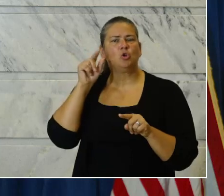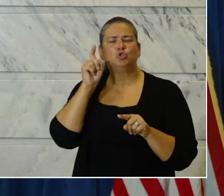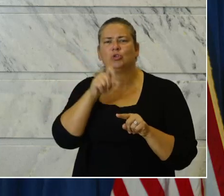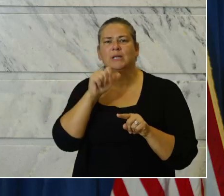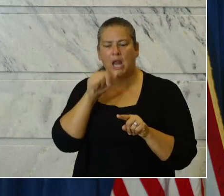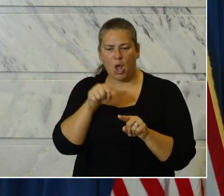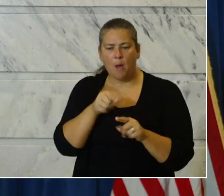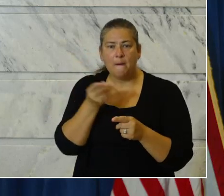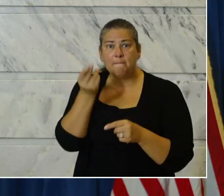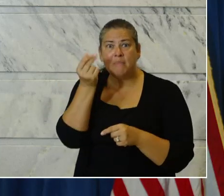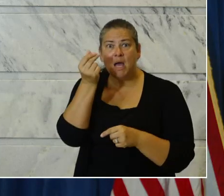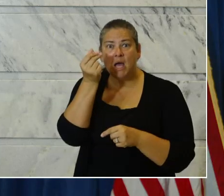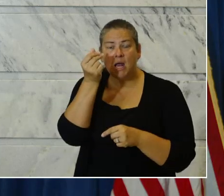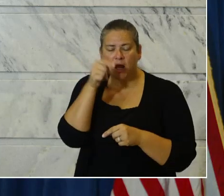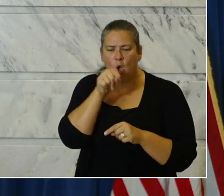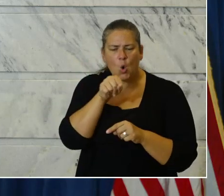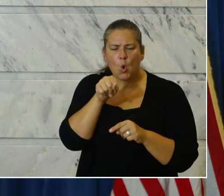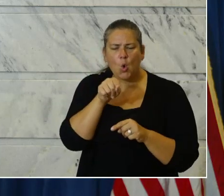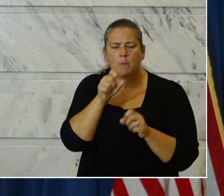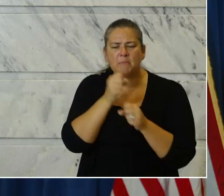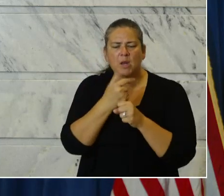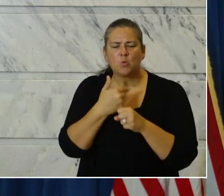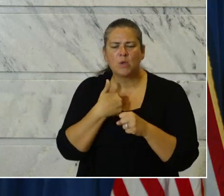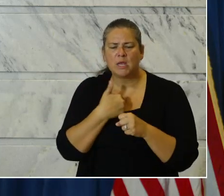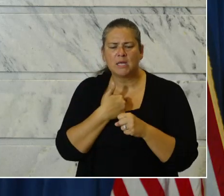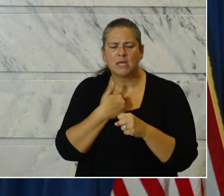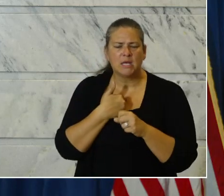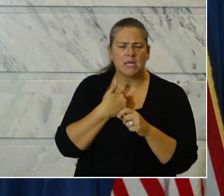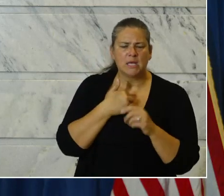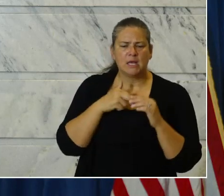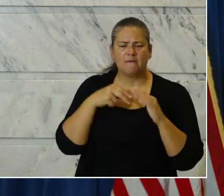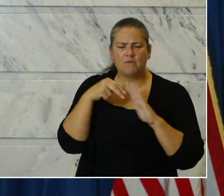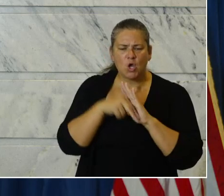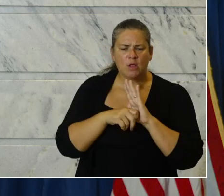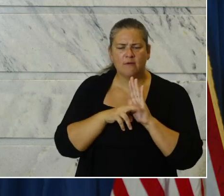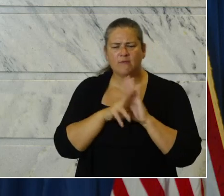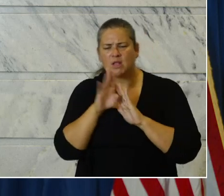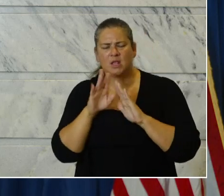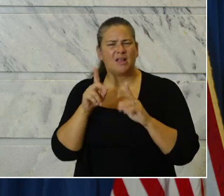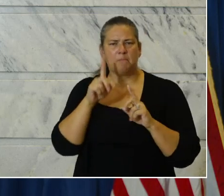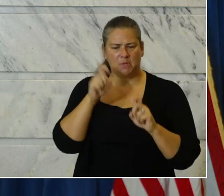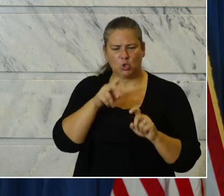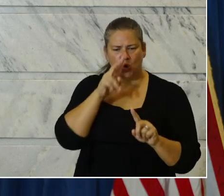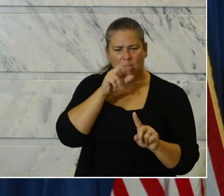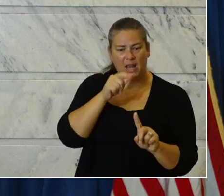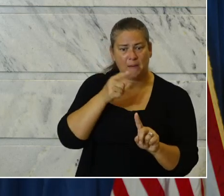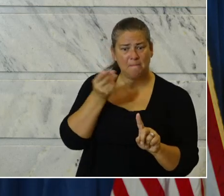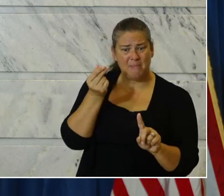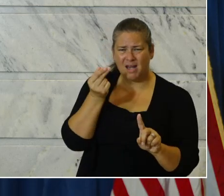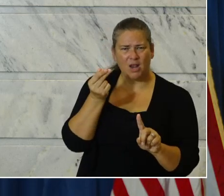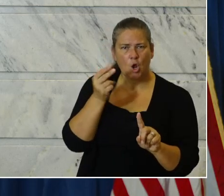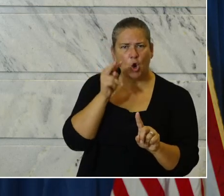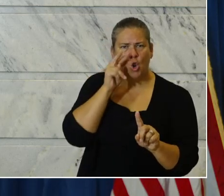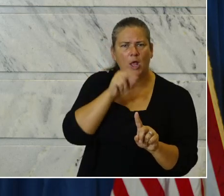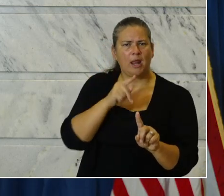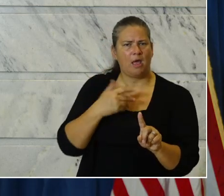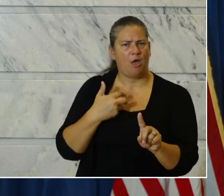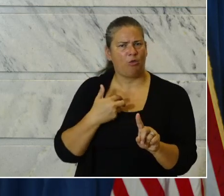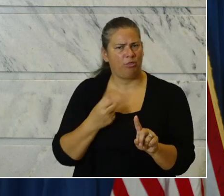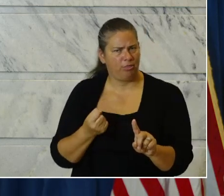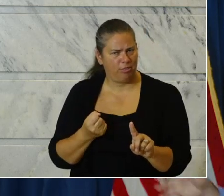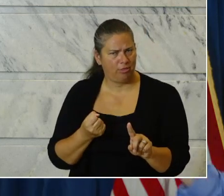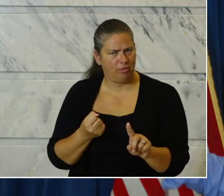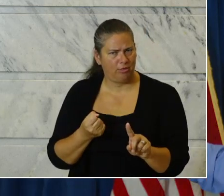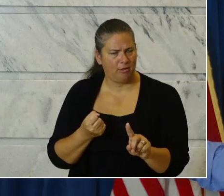a child care facility. It's got to include that concept, but it's also got to be based on public health. And if it gets